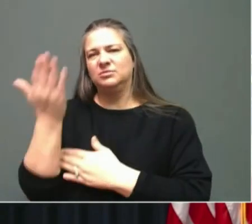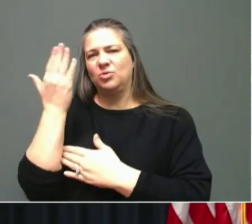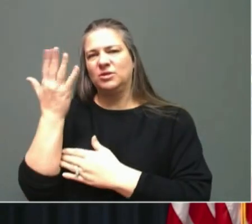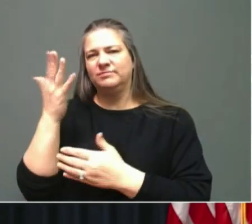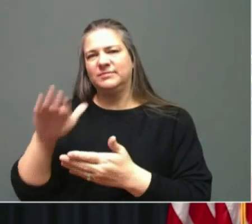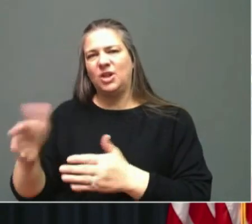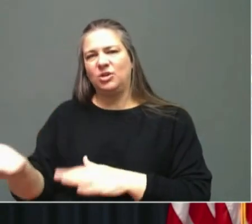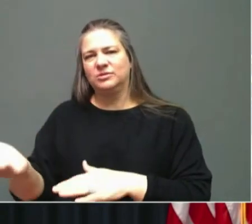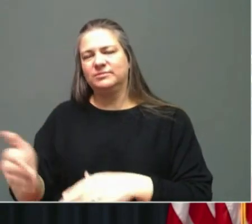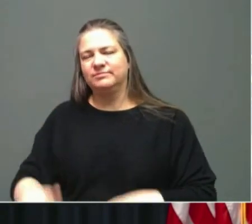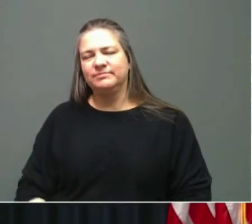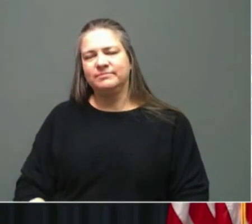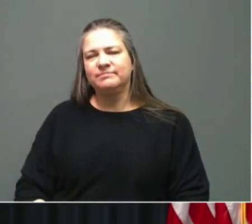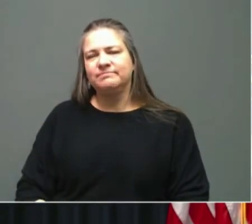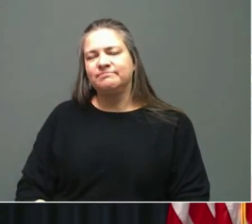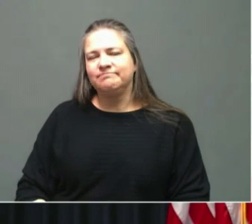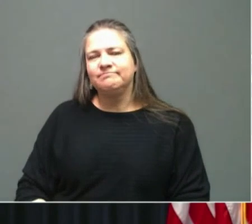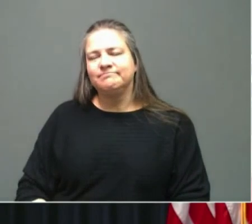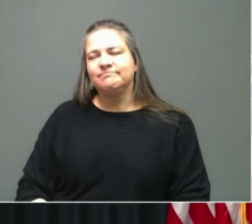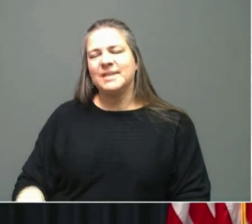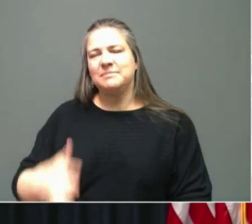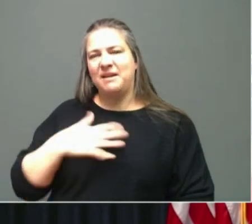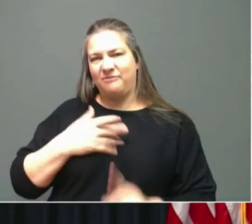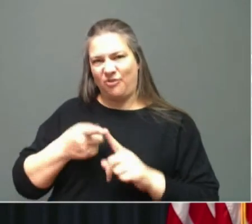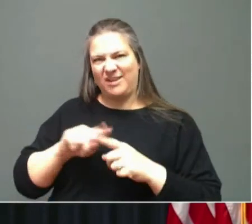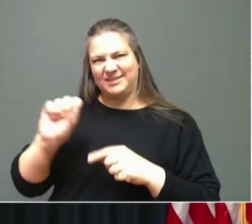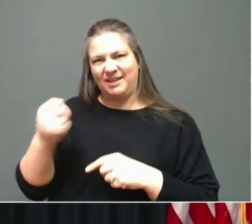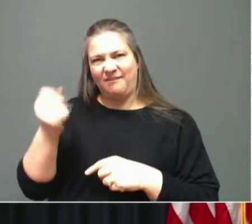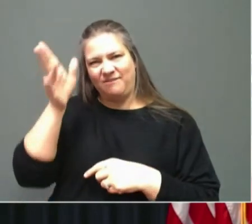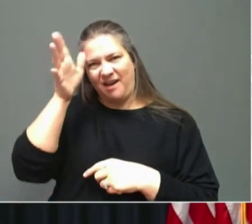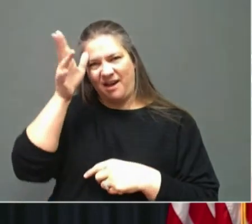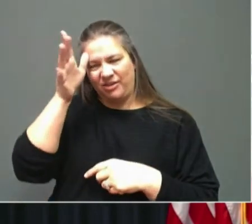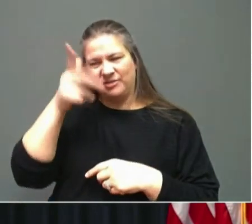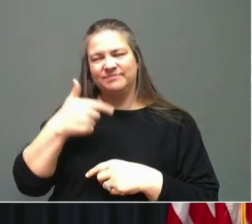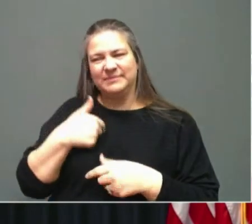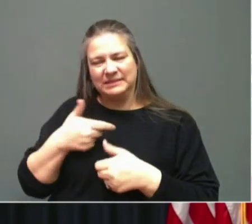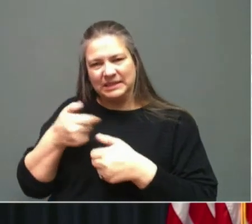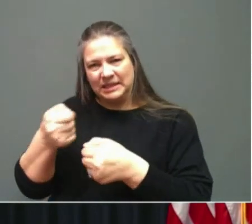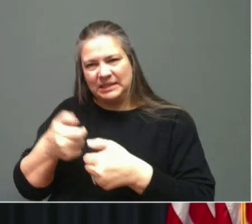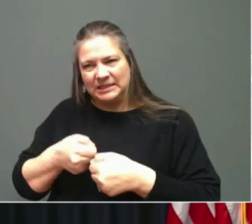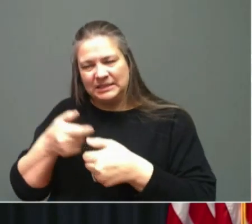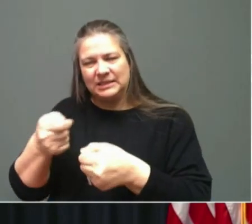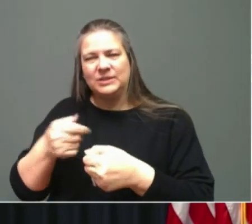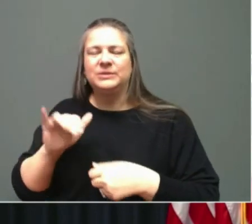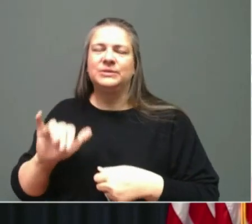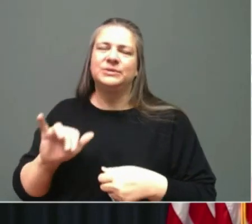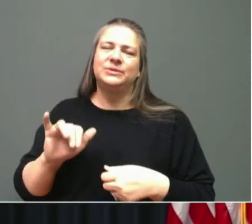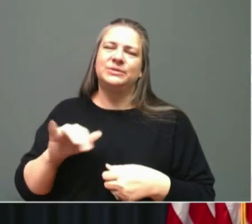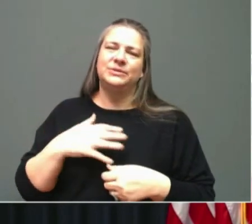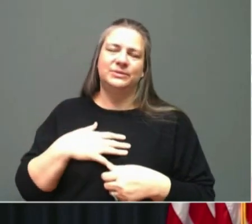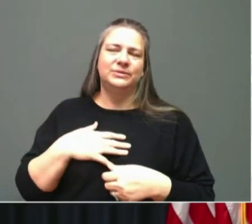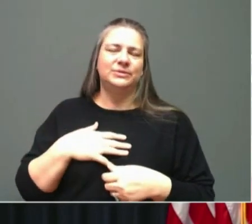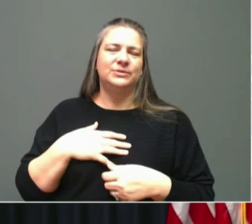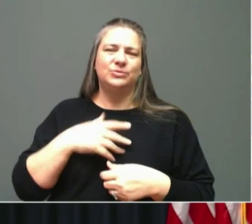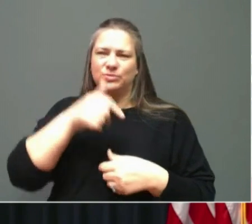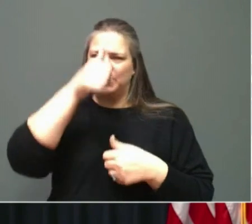And messages I've exchanged with him, please remember each of these come with